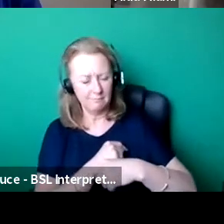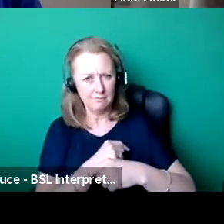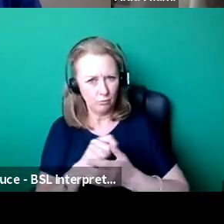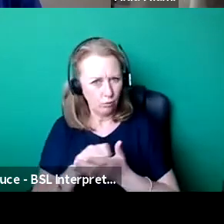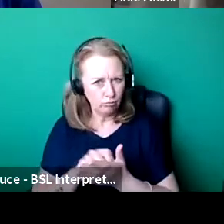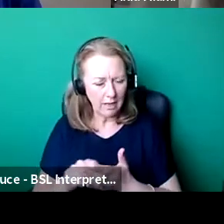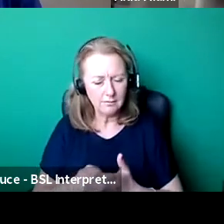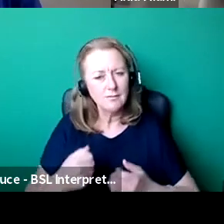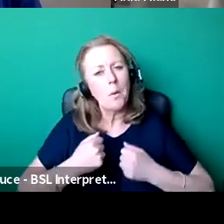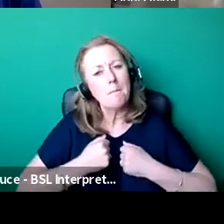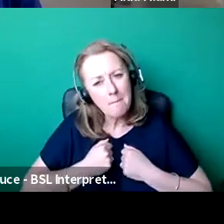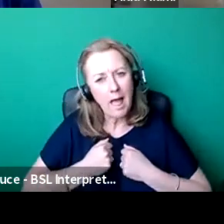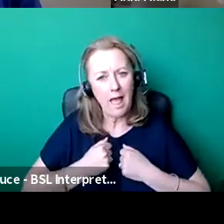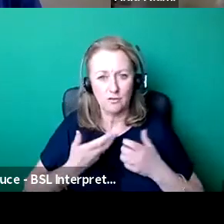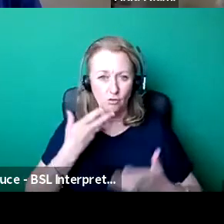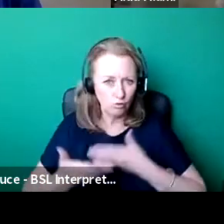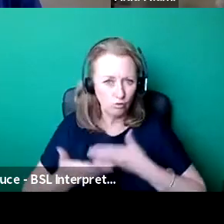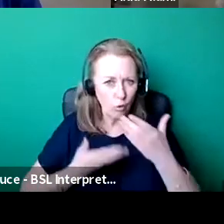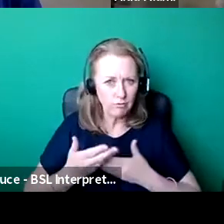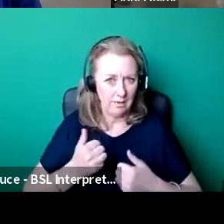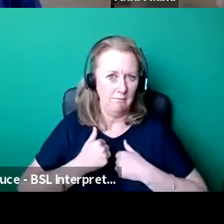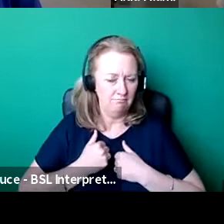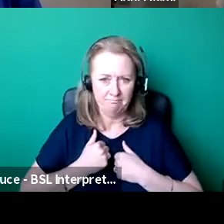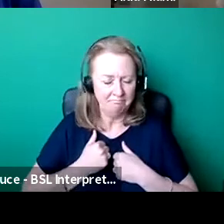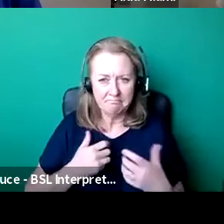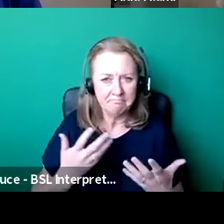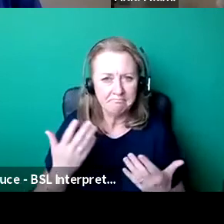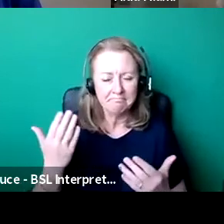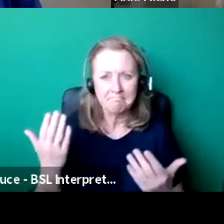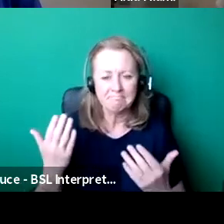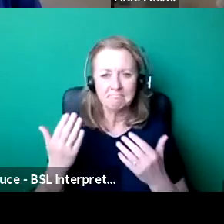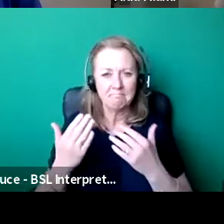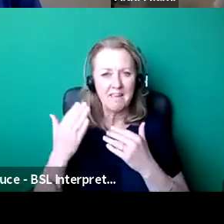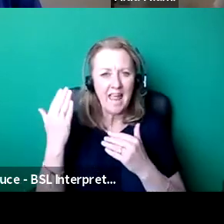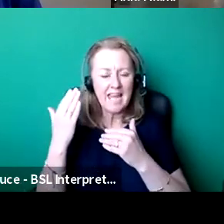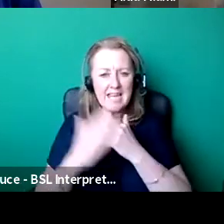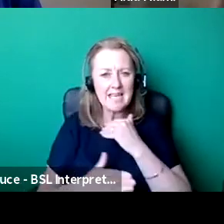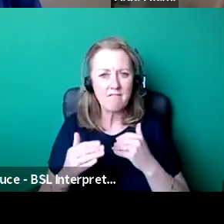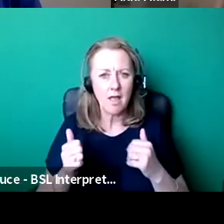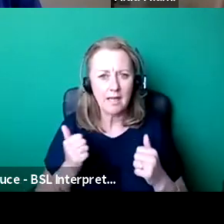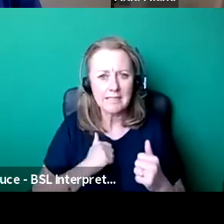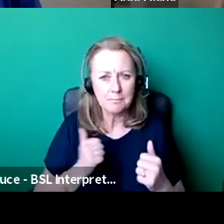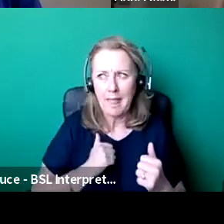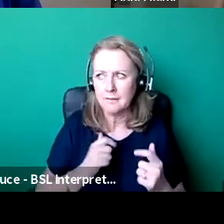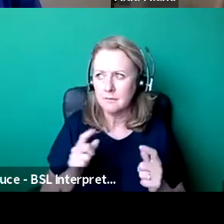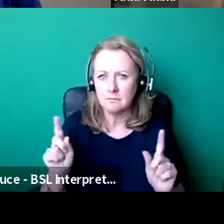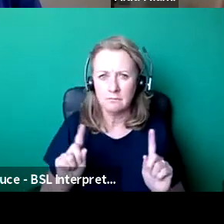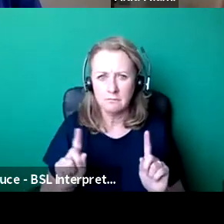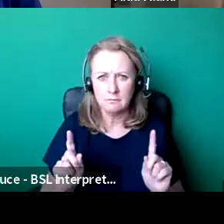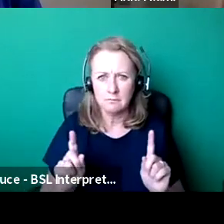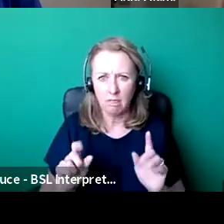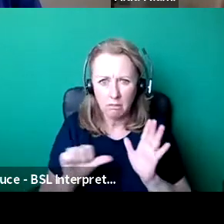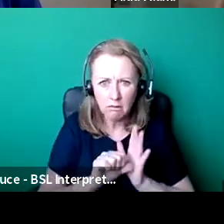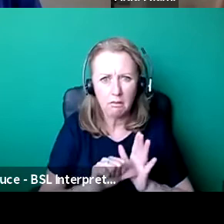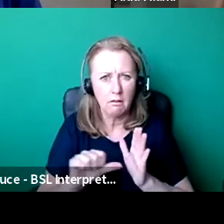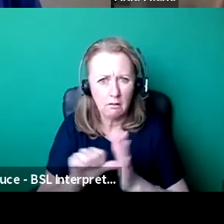story, at least, I was never expected to to face the amount of difficulties, because